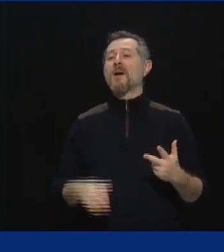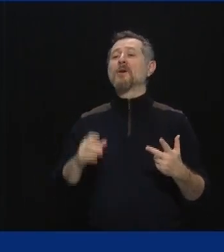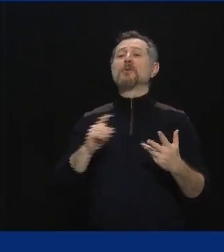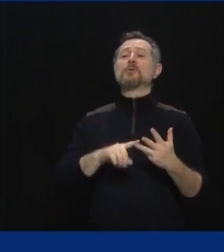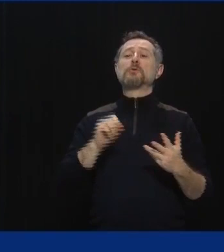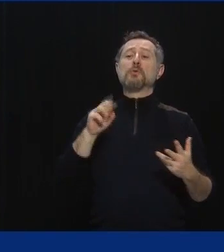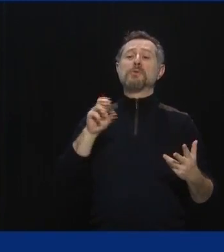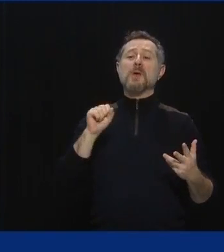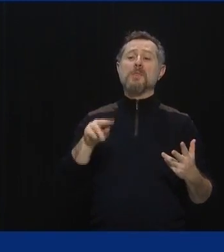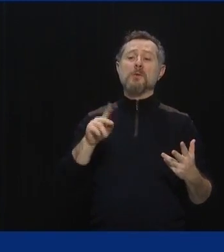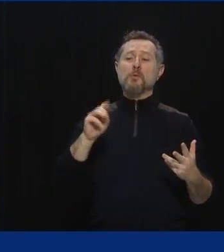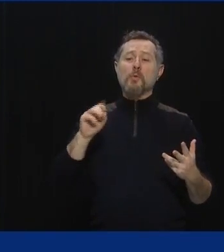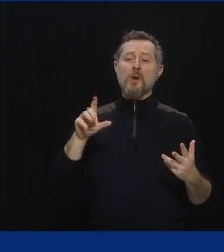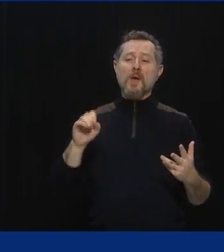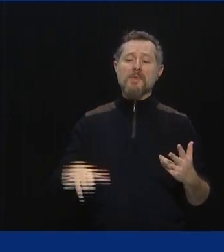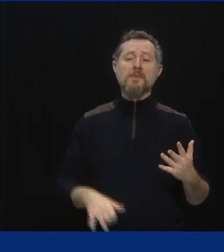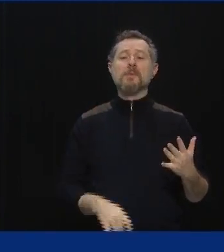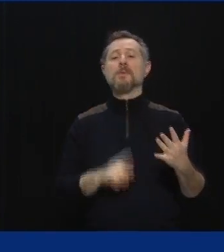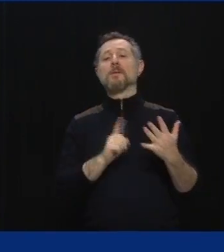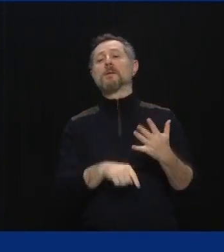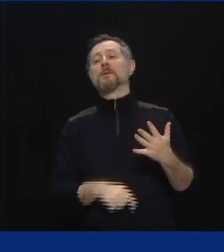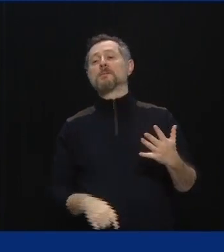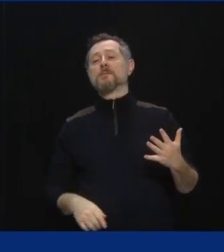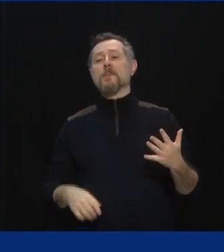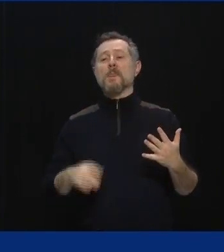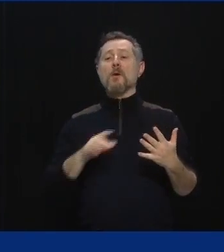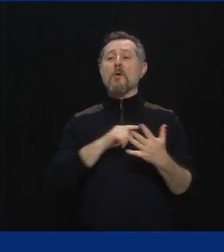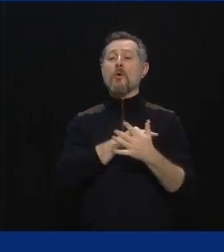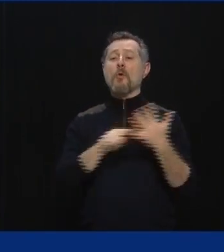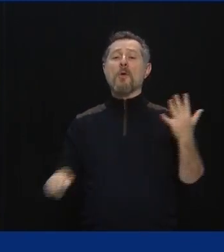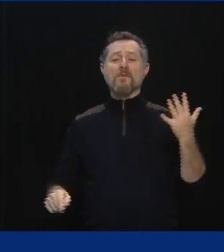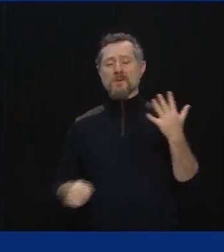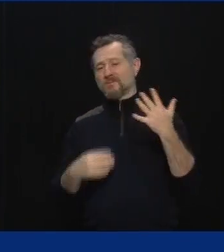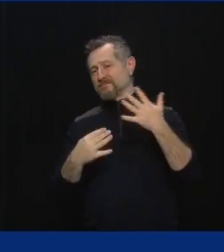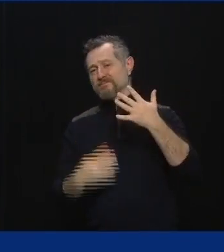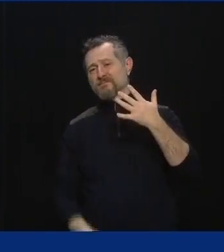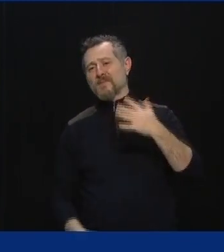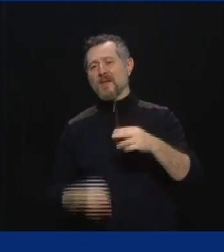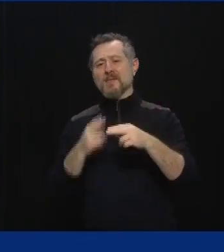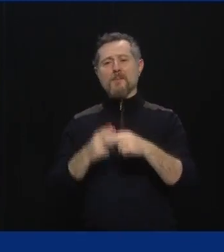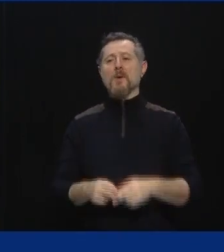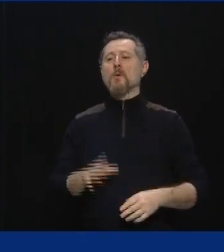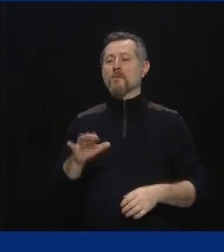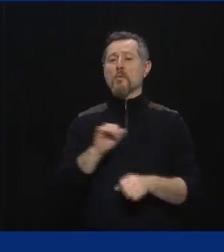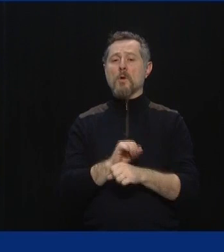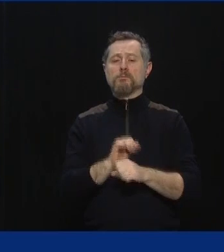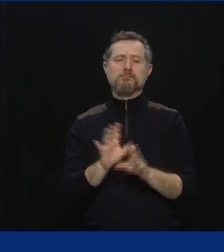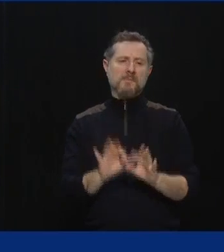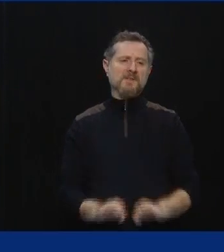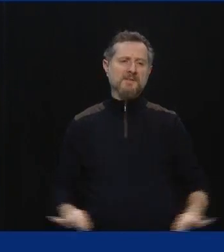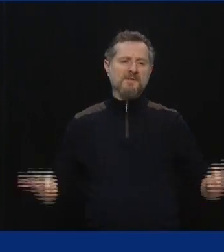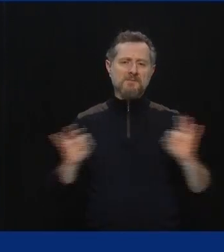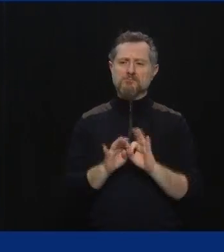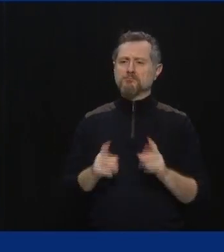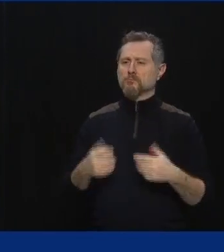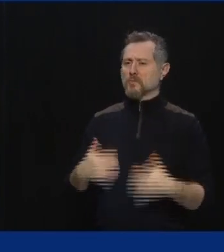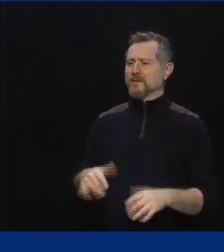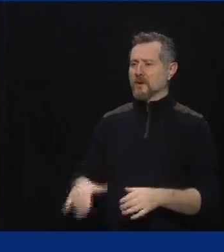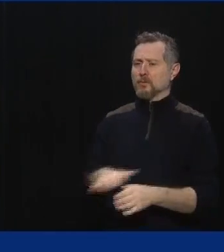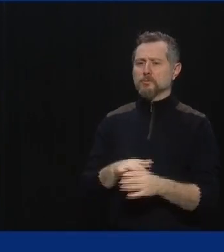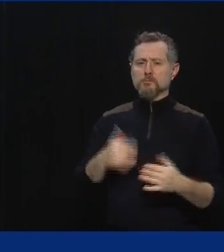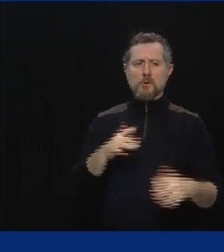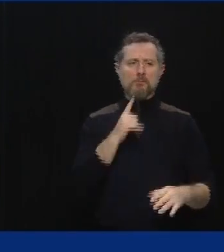Anna Carvalhino. Your efforts have been nothing short of extraordinary, and the region will be better for it.